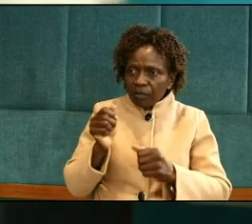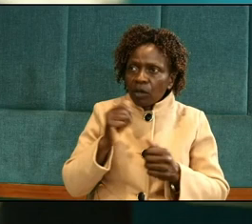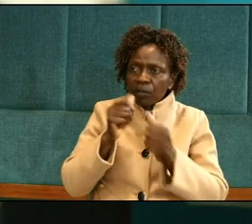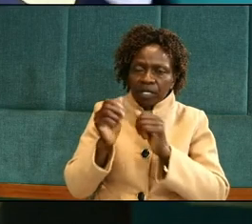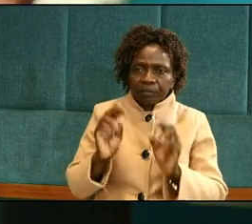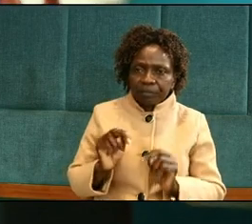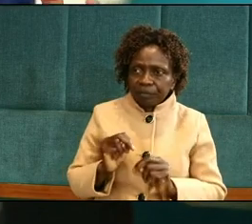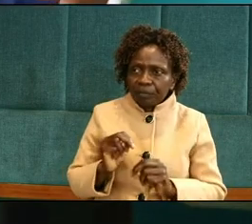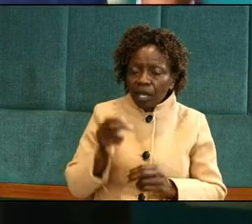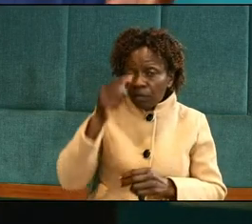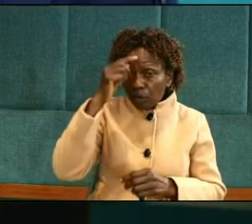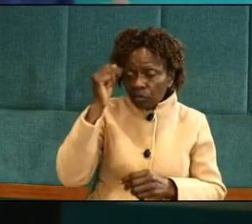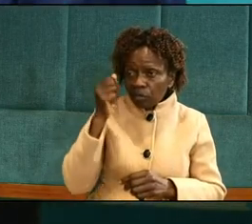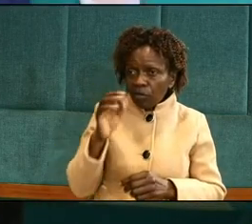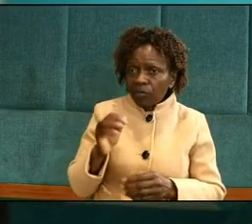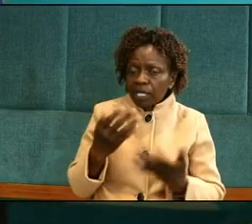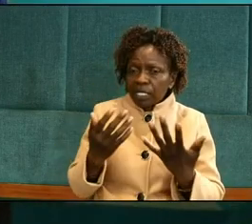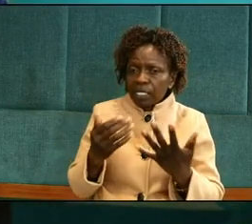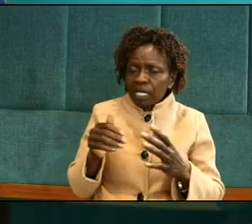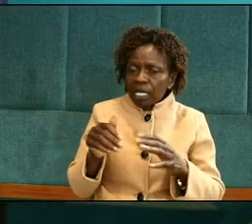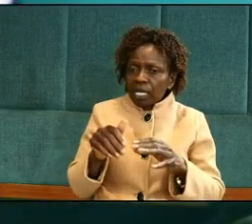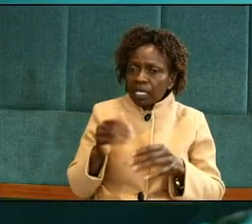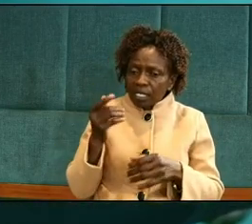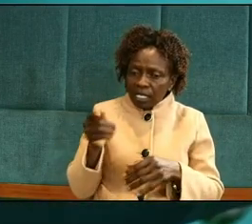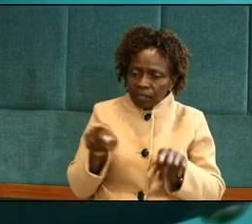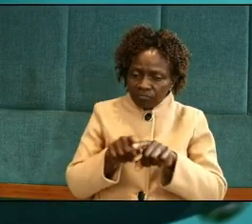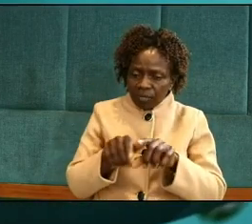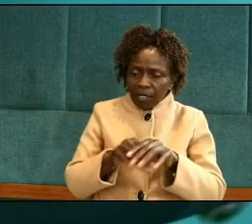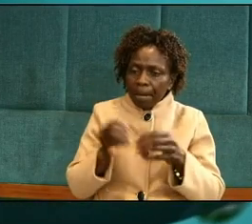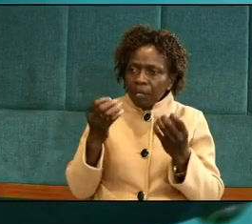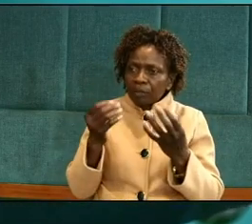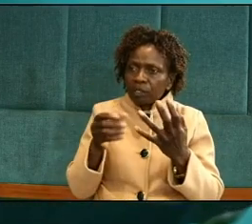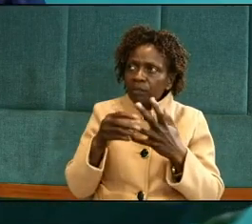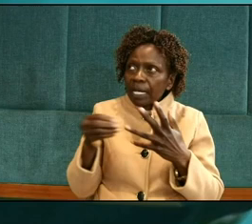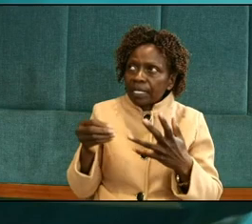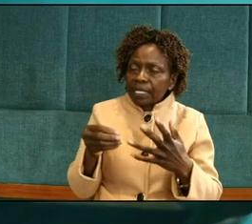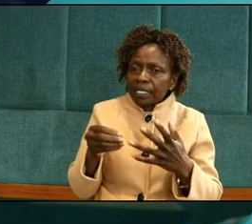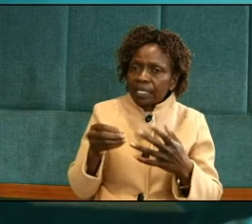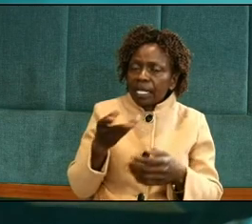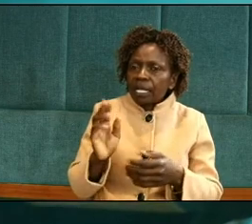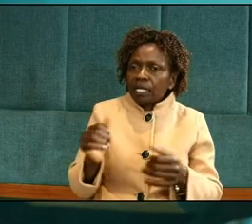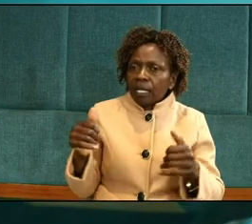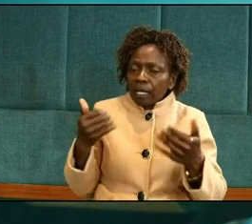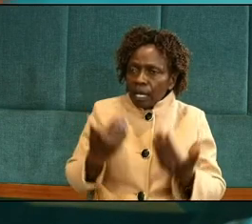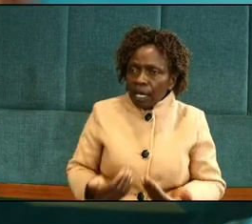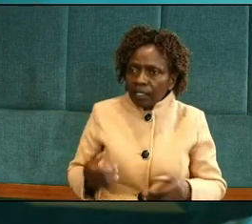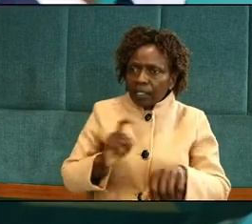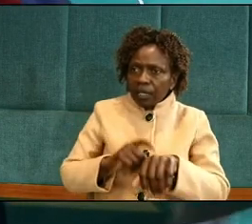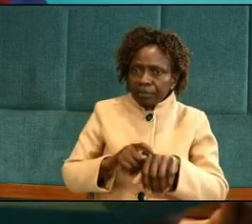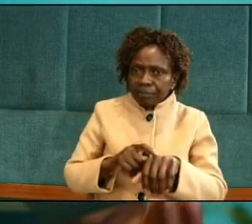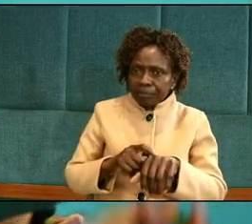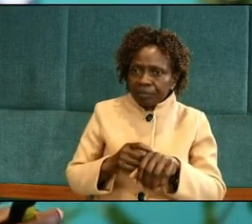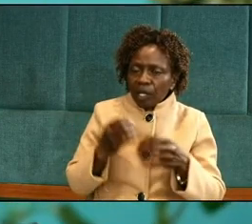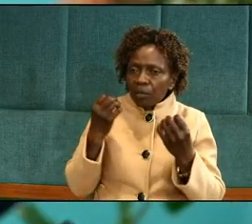so because of the tension in most marriages, marriages are on the rock. In fact, Pastor Nyaga,